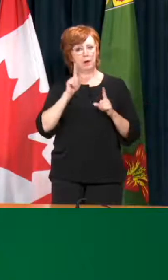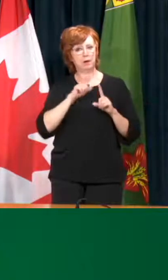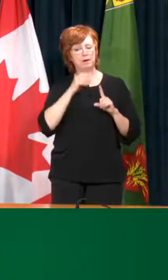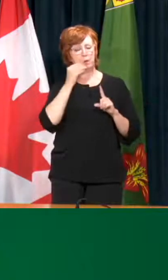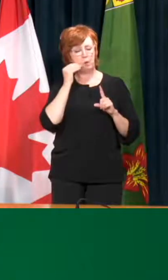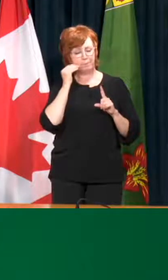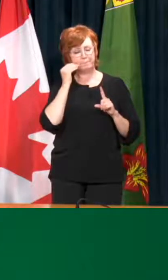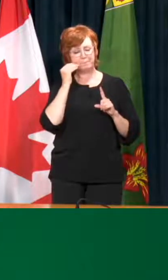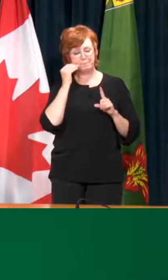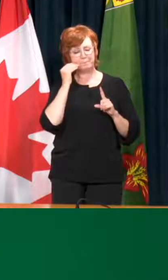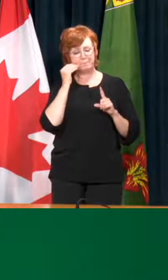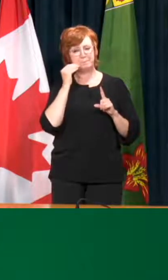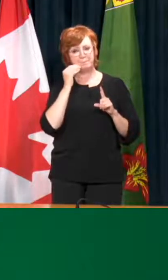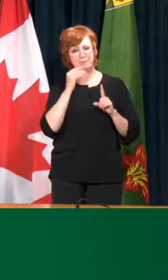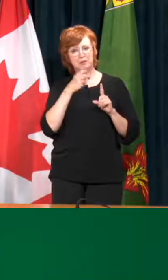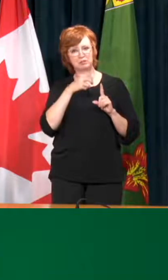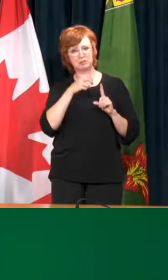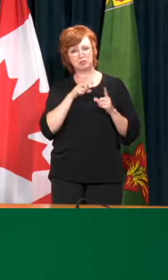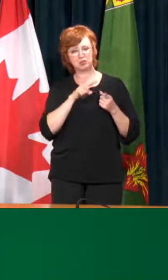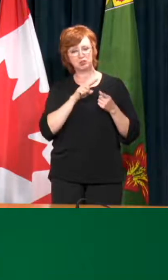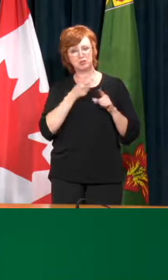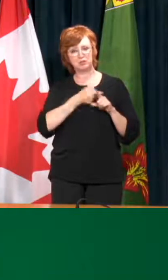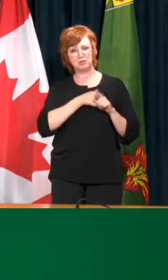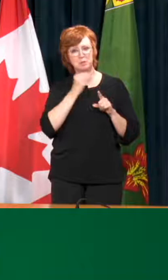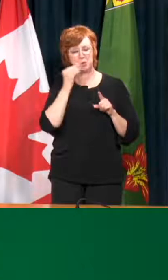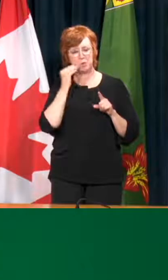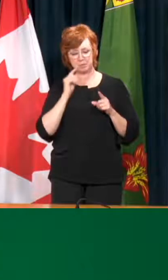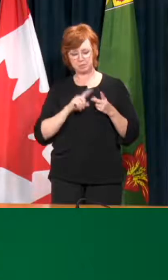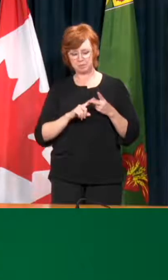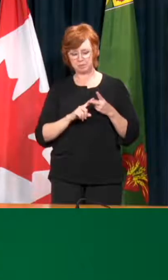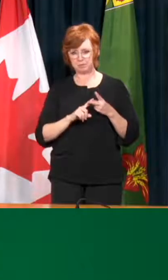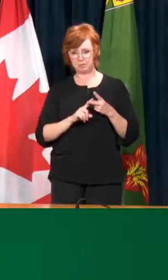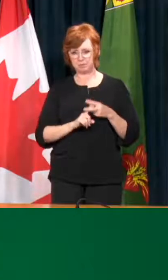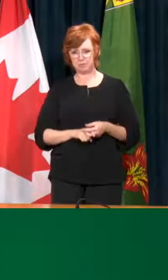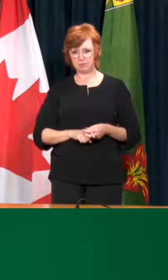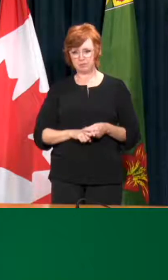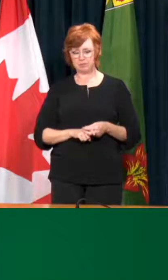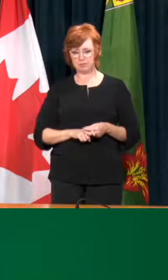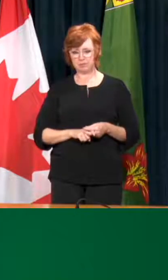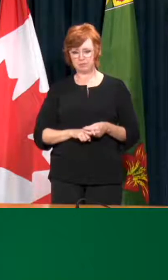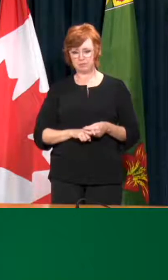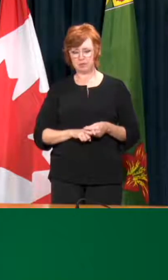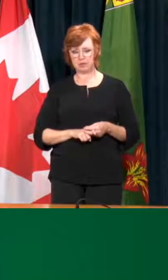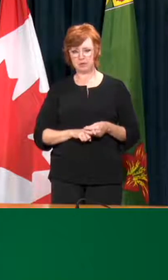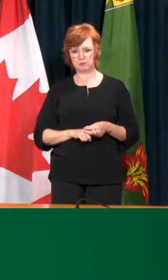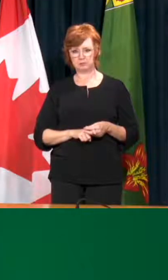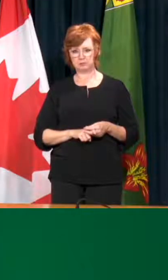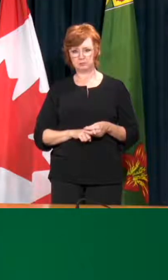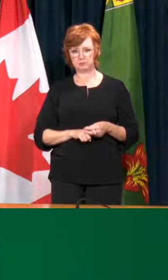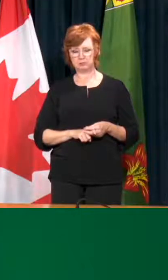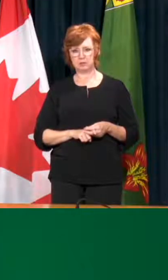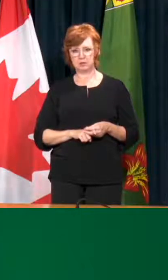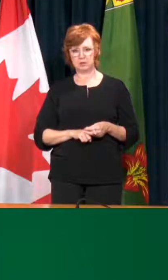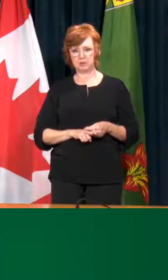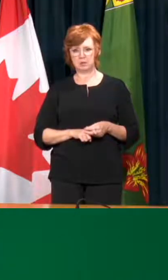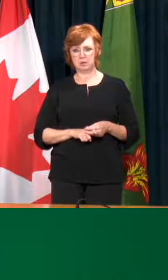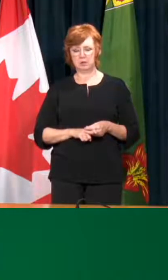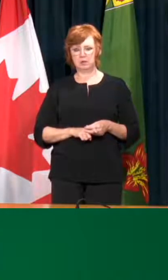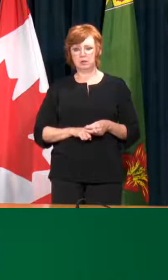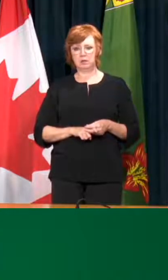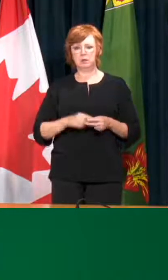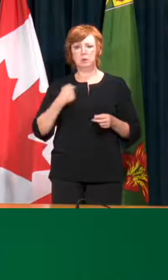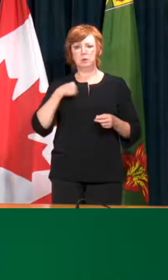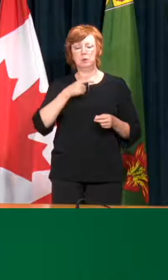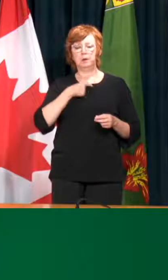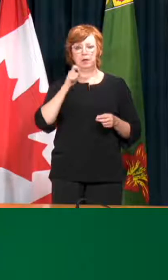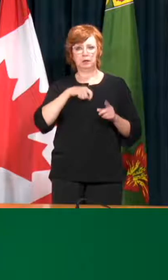transmission, and many of us go to those than other events, for example, maybe that's where we need to focus. So I think we need